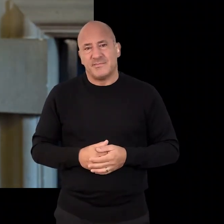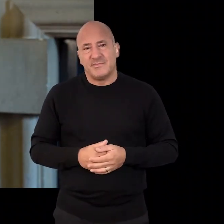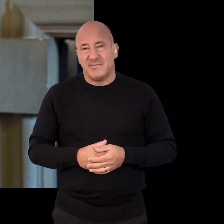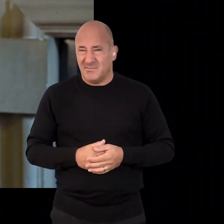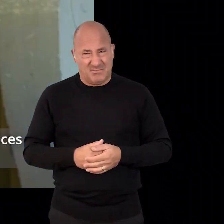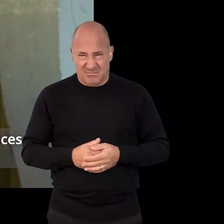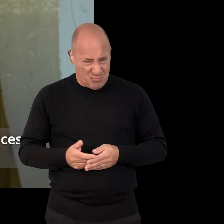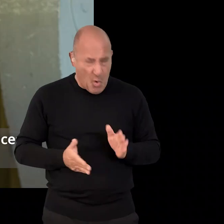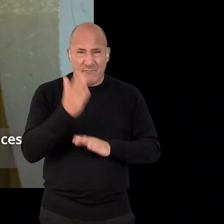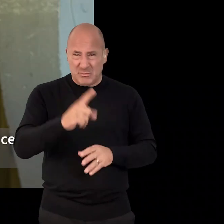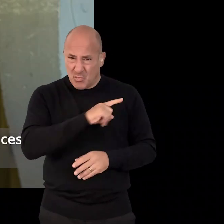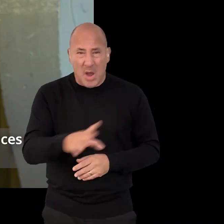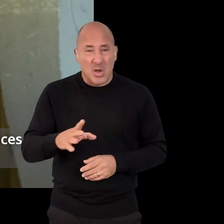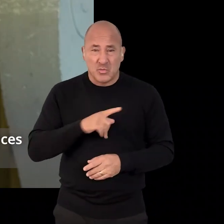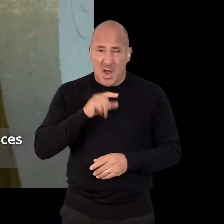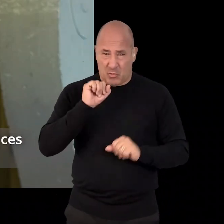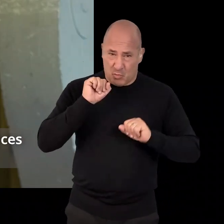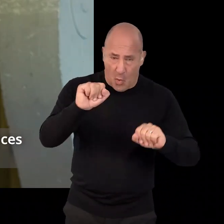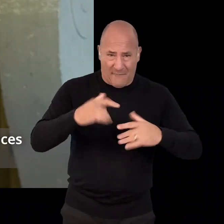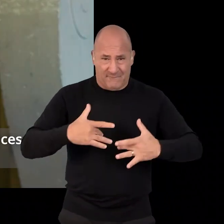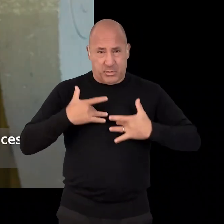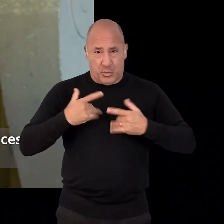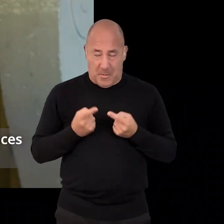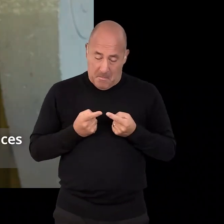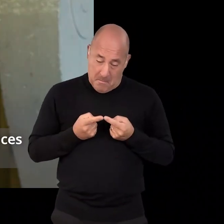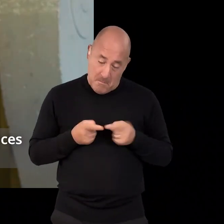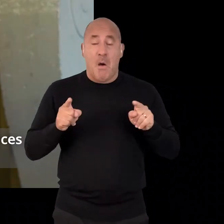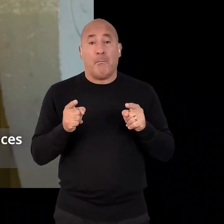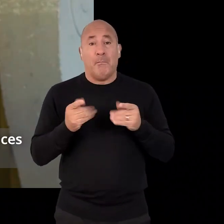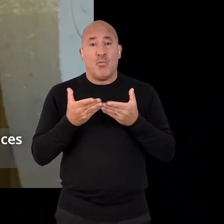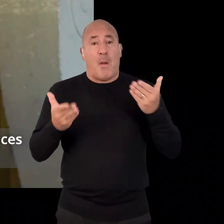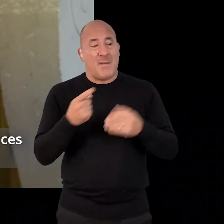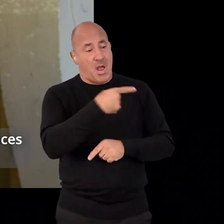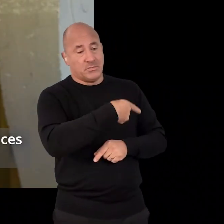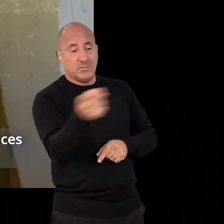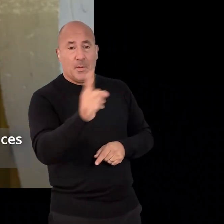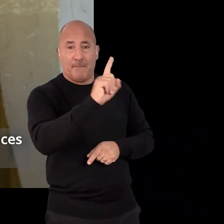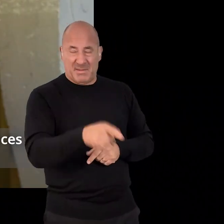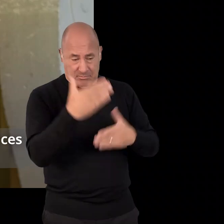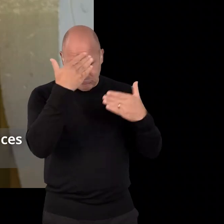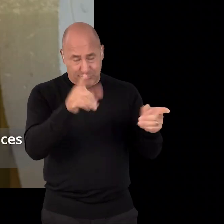your deafness. Go for it, because you have a unique take on